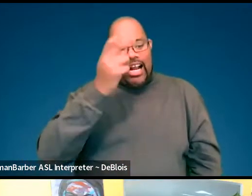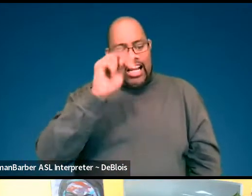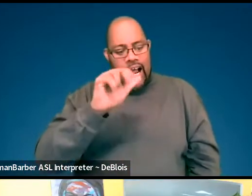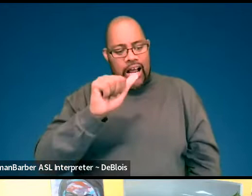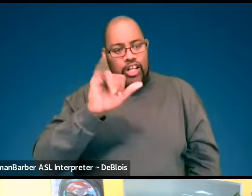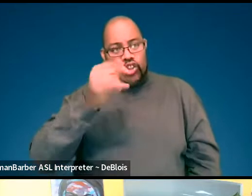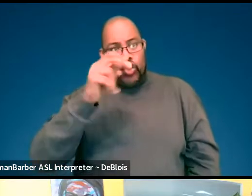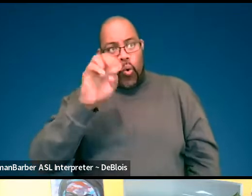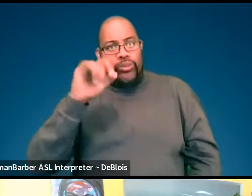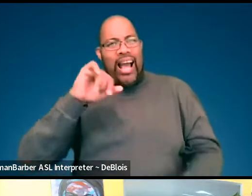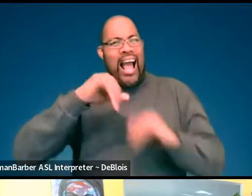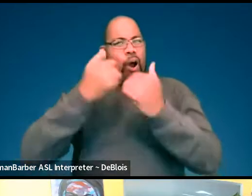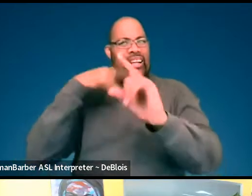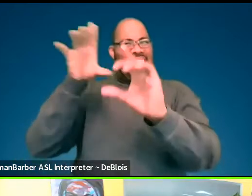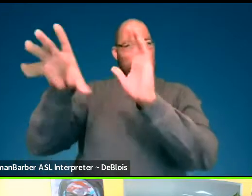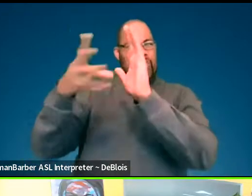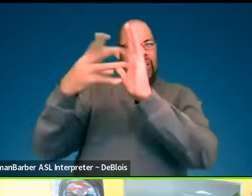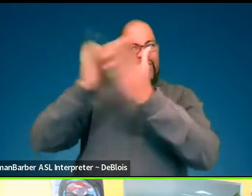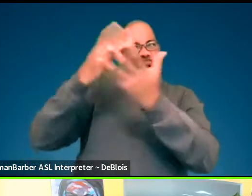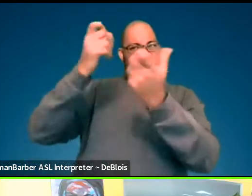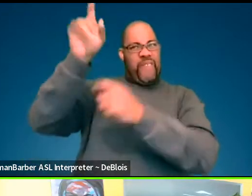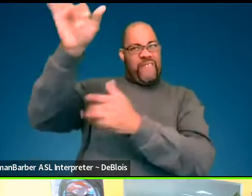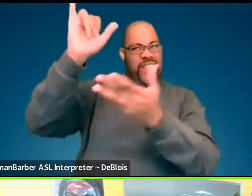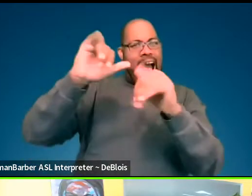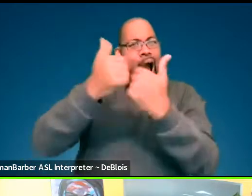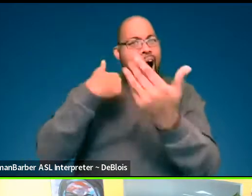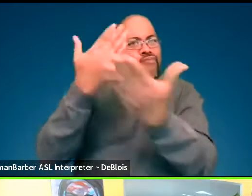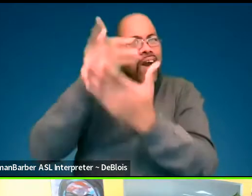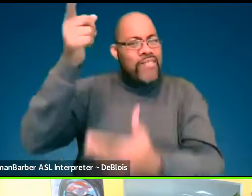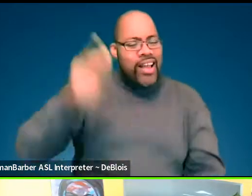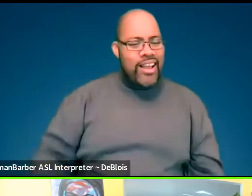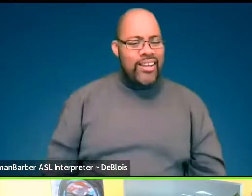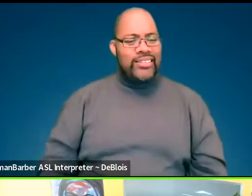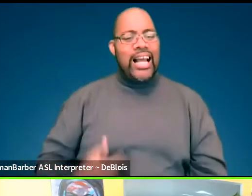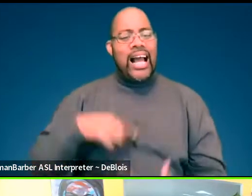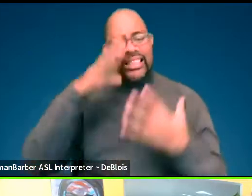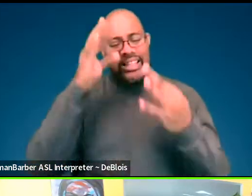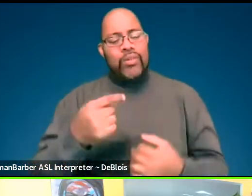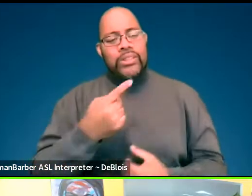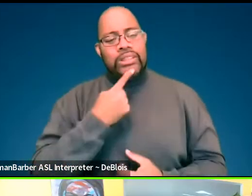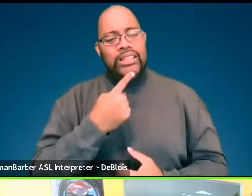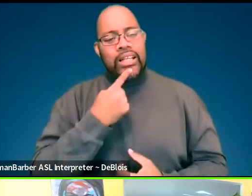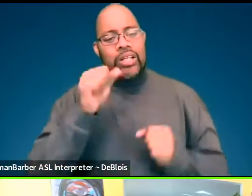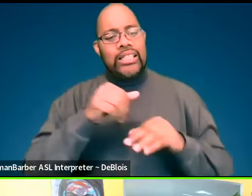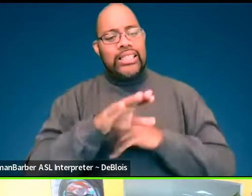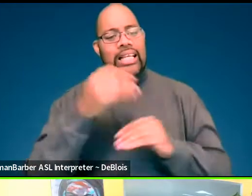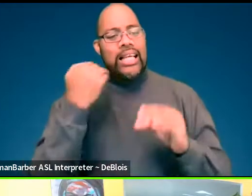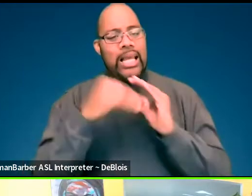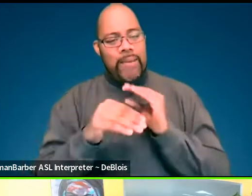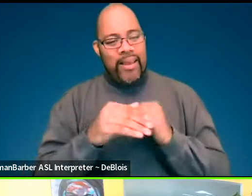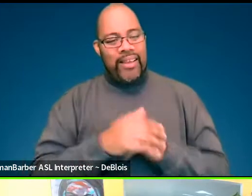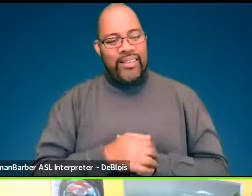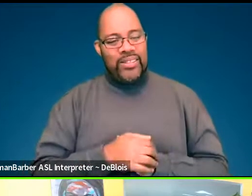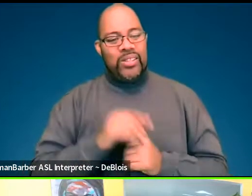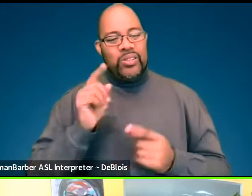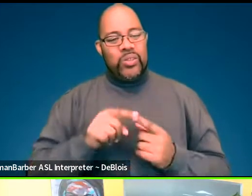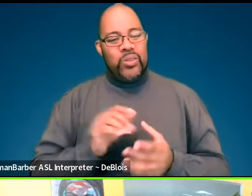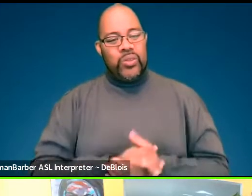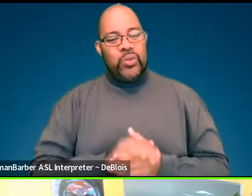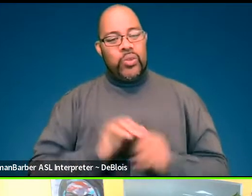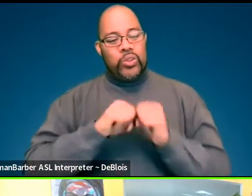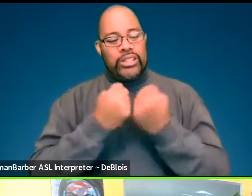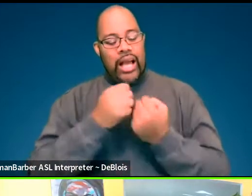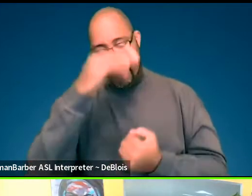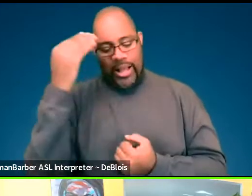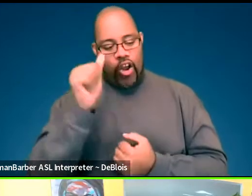there though? I definitely would say you can send an email to the Society of